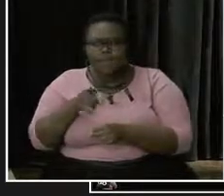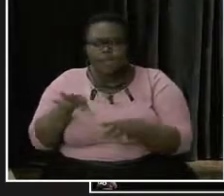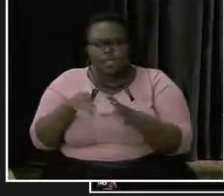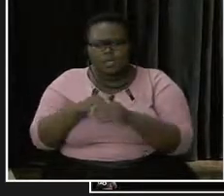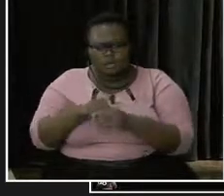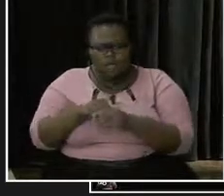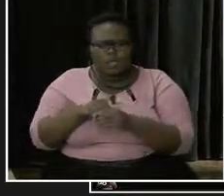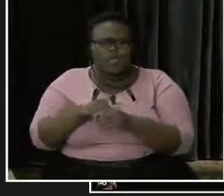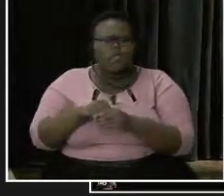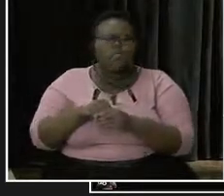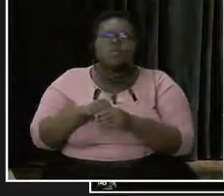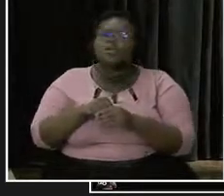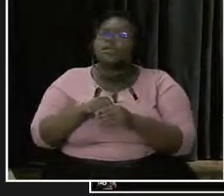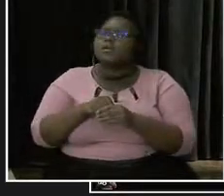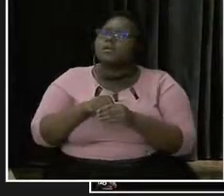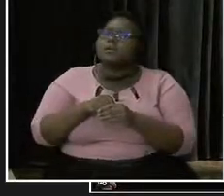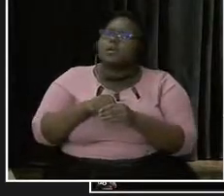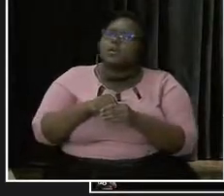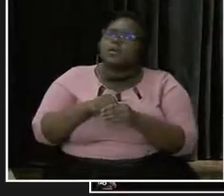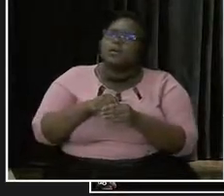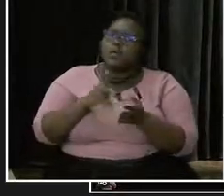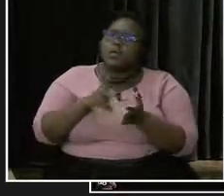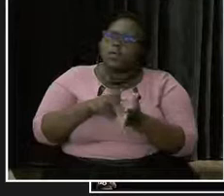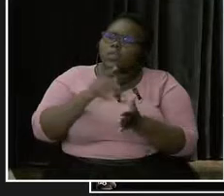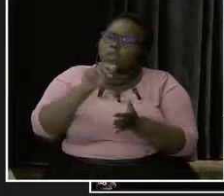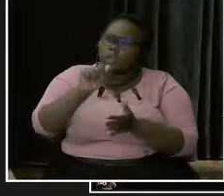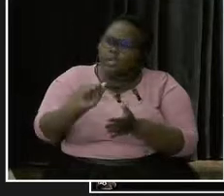Annexure A,